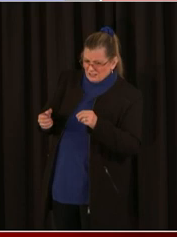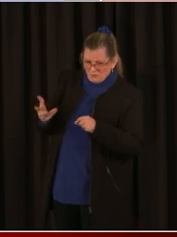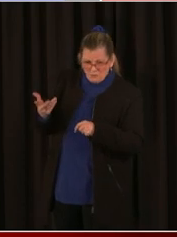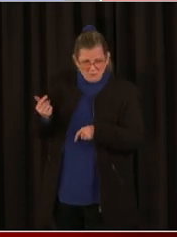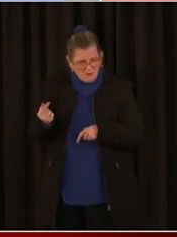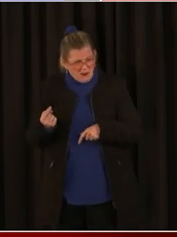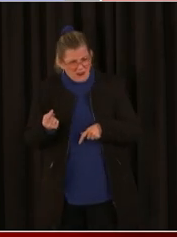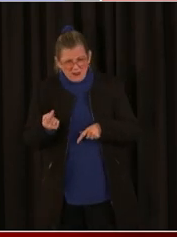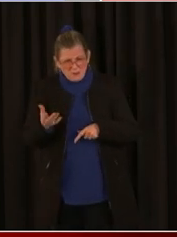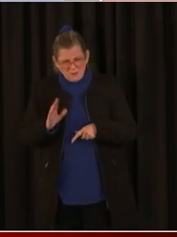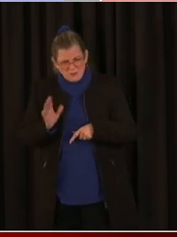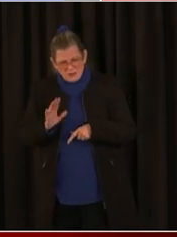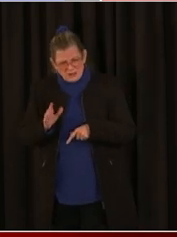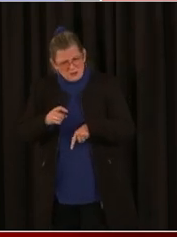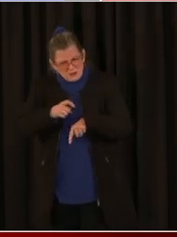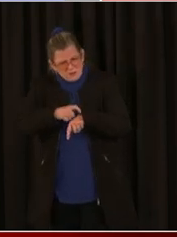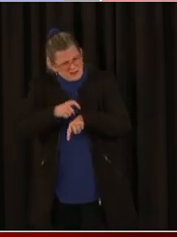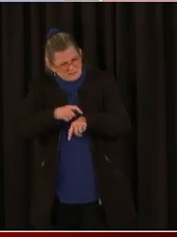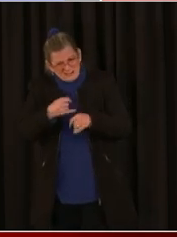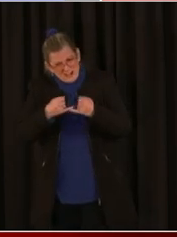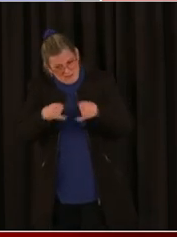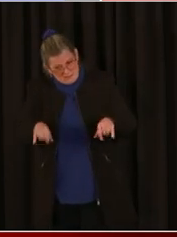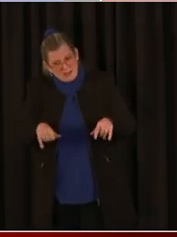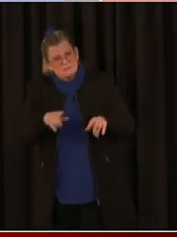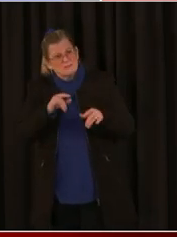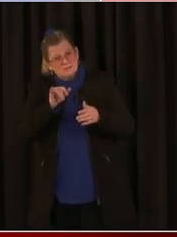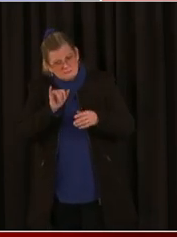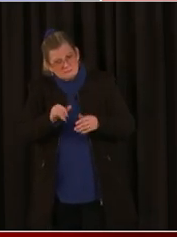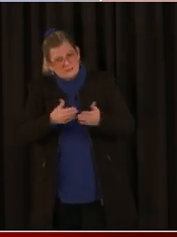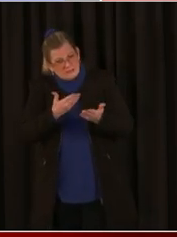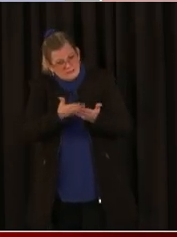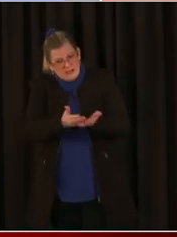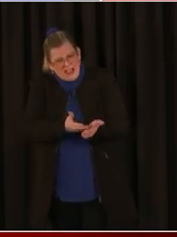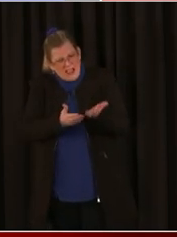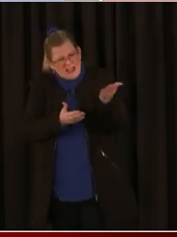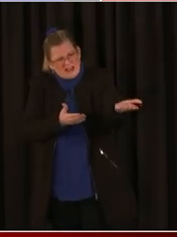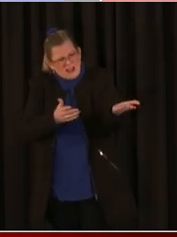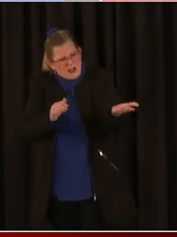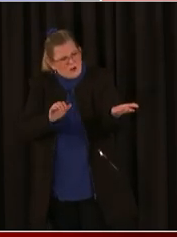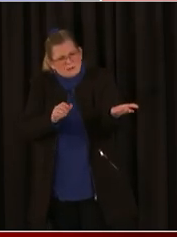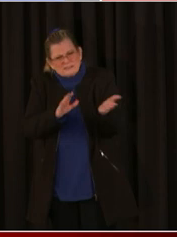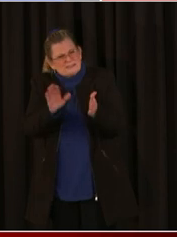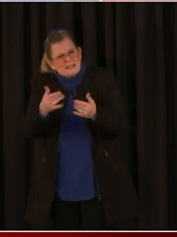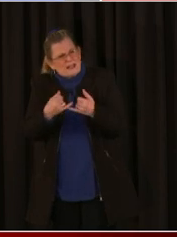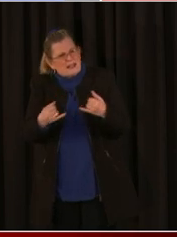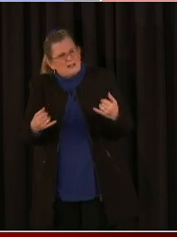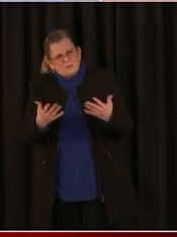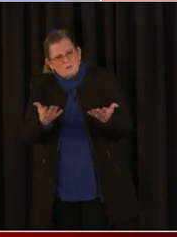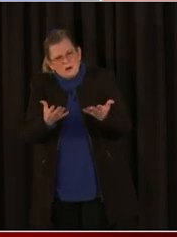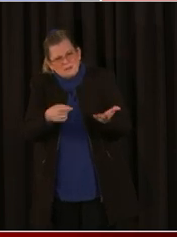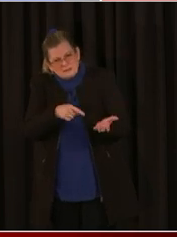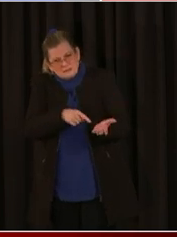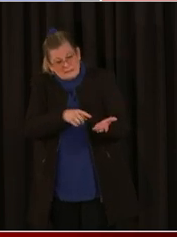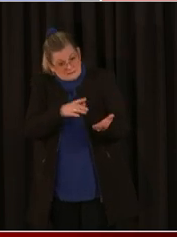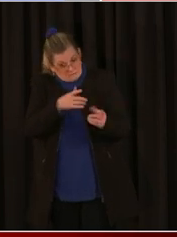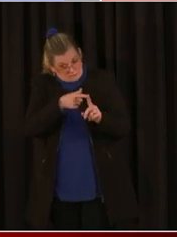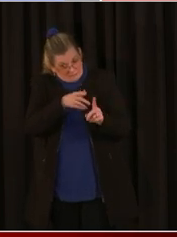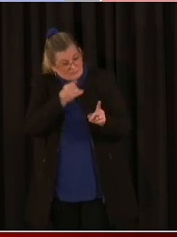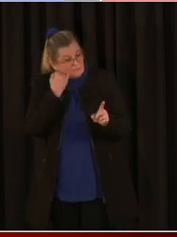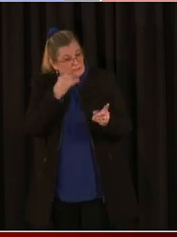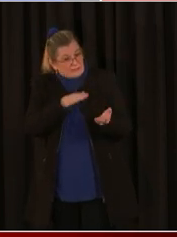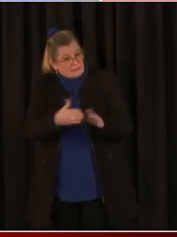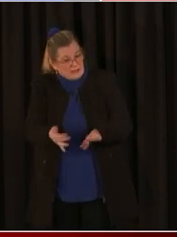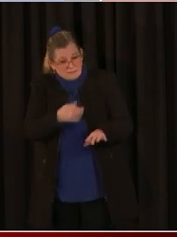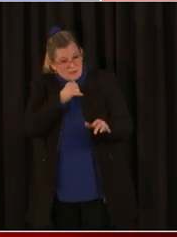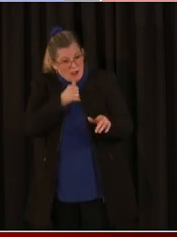those? And what happens? I mean, if they don't ever get there, is there a deadline on these where they die or they